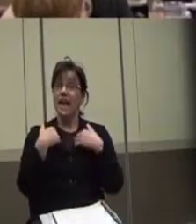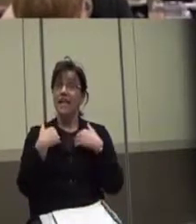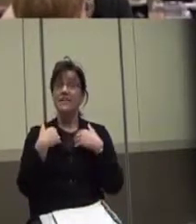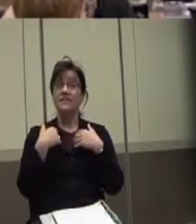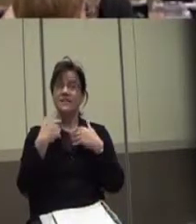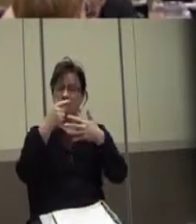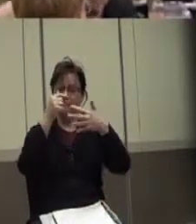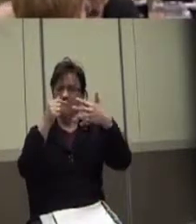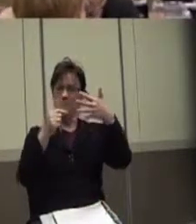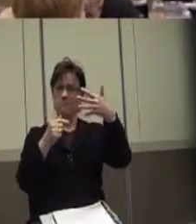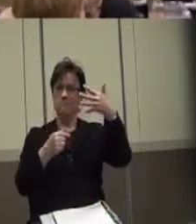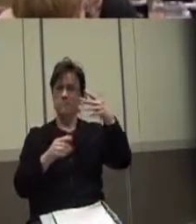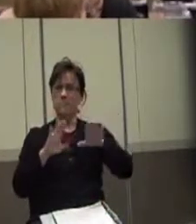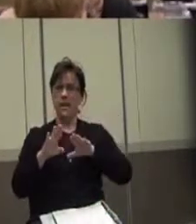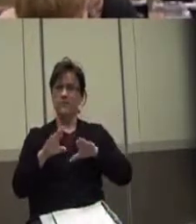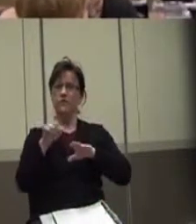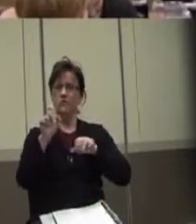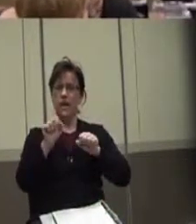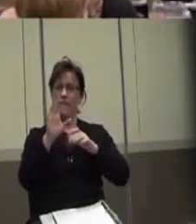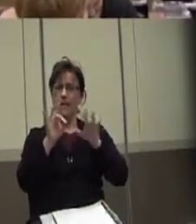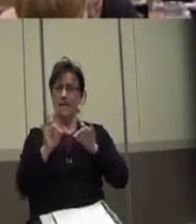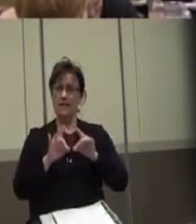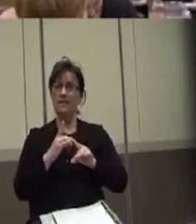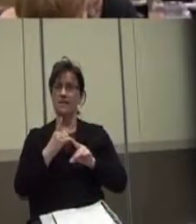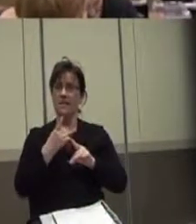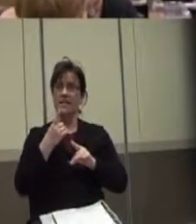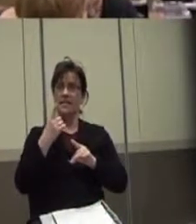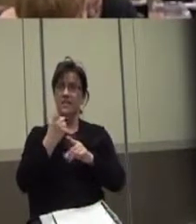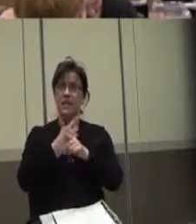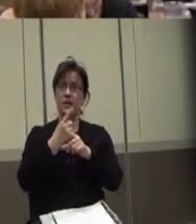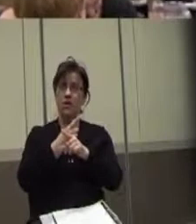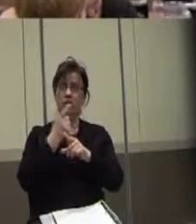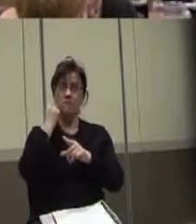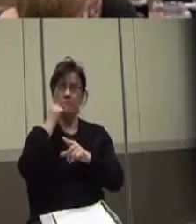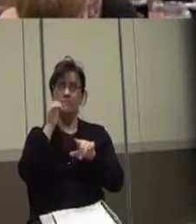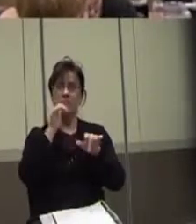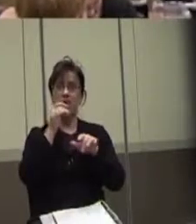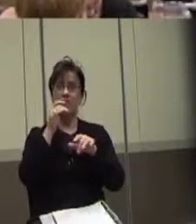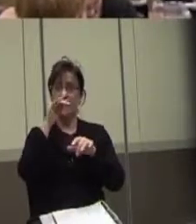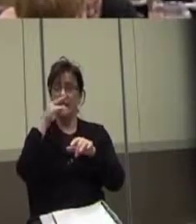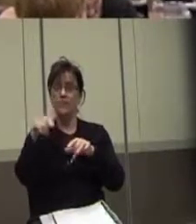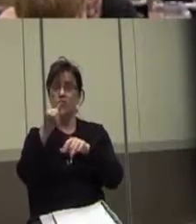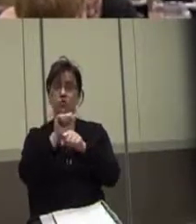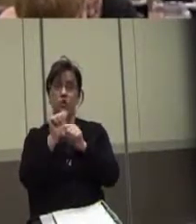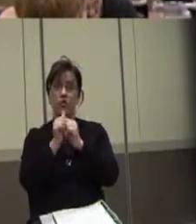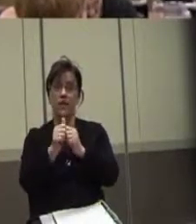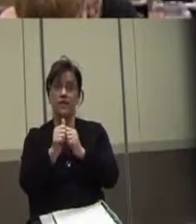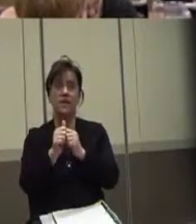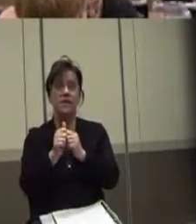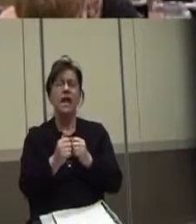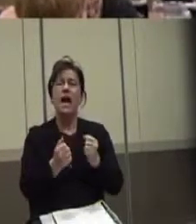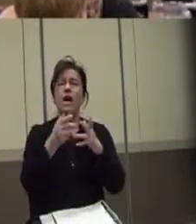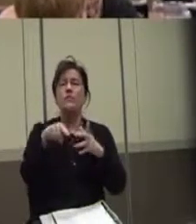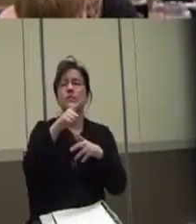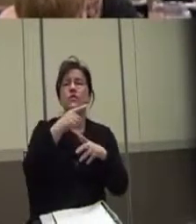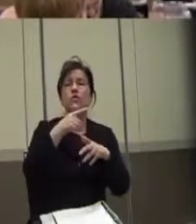number of behaviors you can select, doesn't she? Is that pretty typical of the kids you work with? Mm-hmm. How many of you have a kid that only has one target